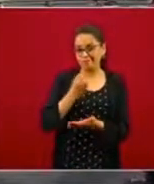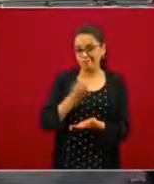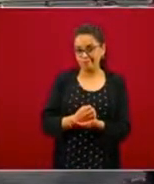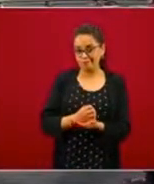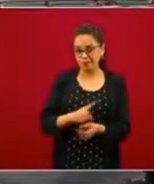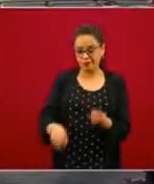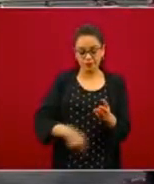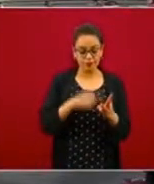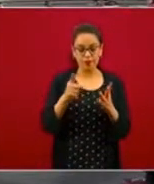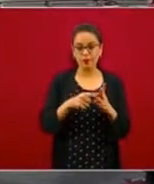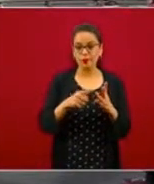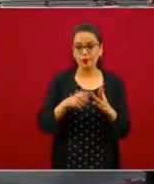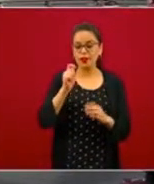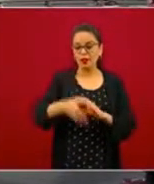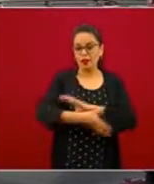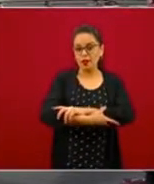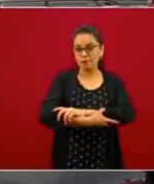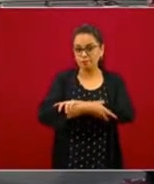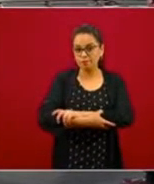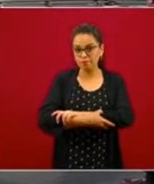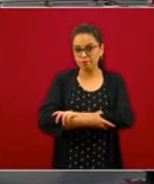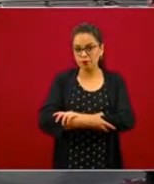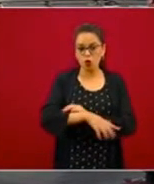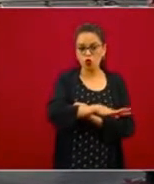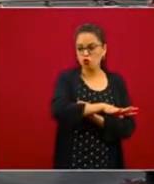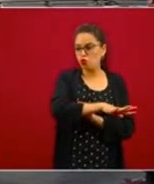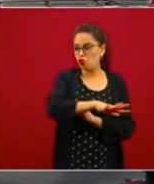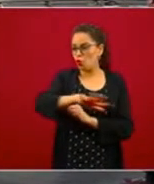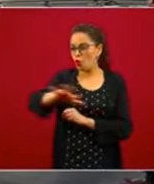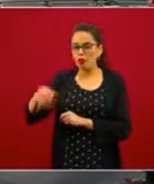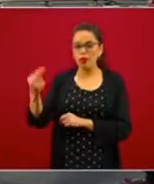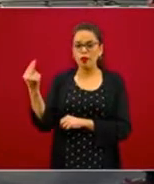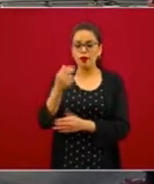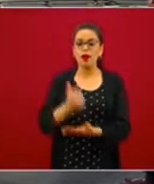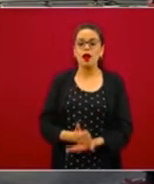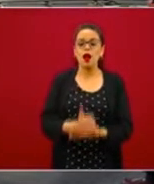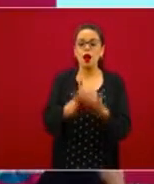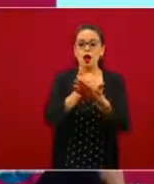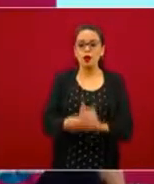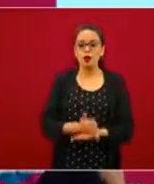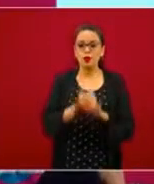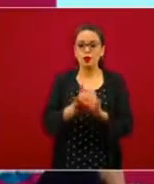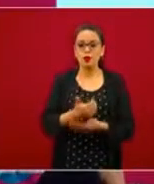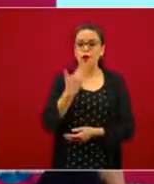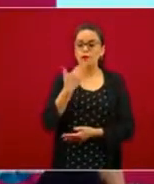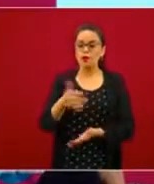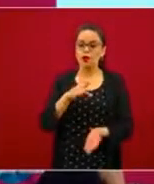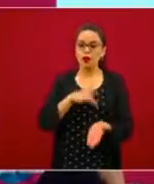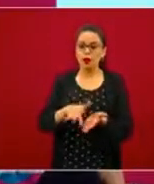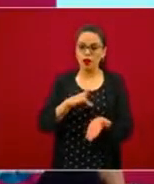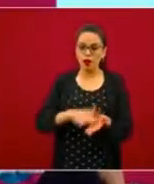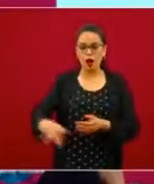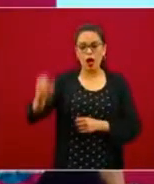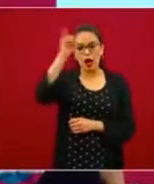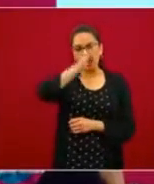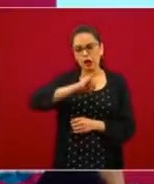cada one is uno de that it must nosotros be tendrá que solidarity. poner de su parte. A Each of us todos, has to do their empleados, part, both gobierno en bosses, employers, and en todos sus employees, the niveles. Esta